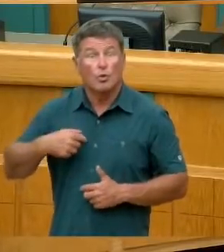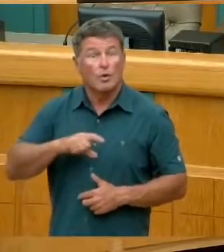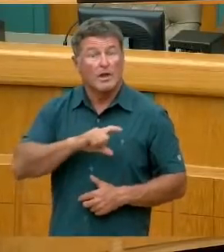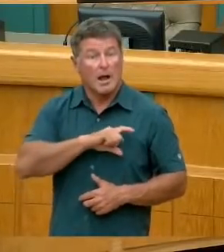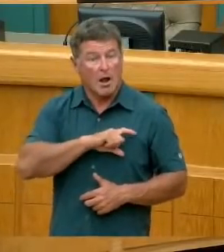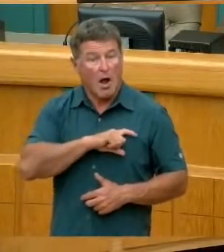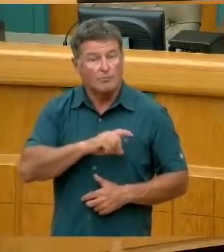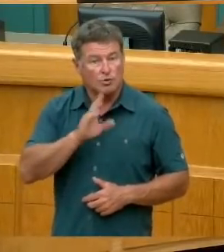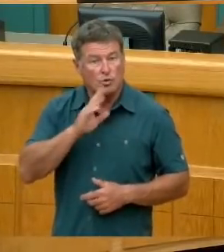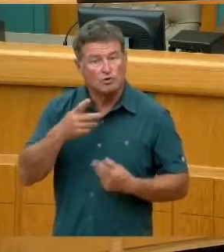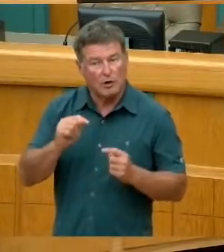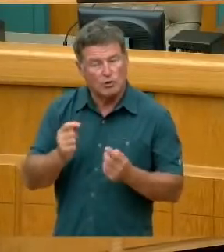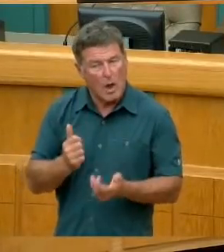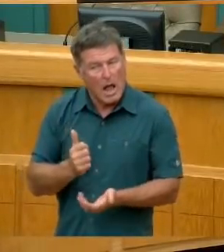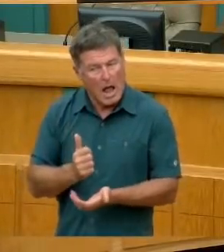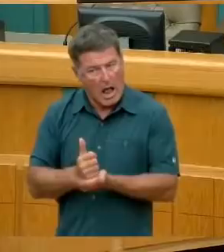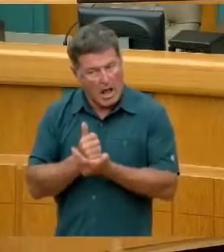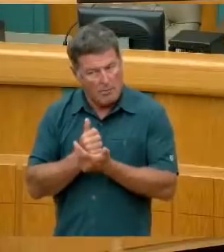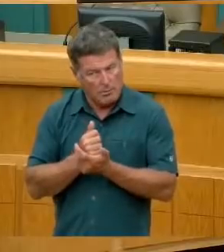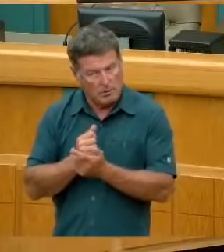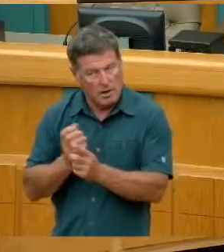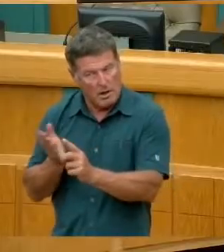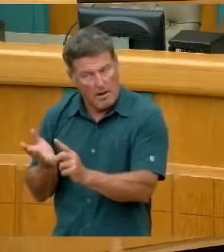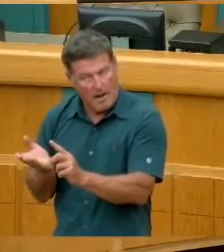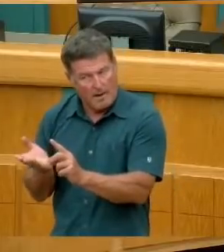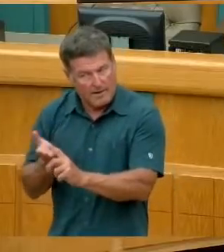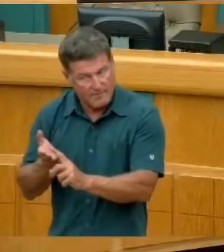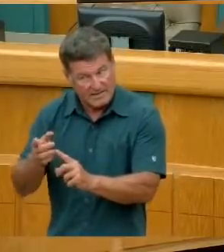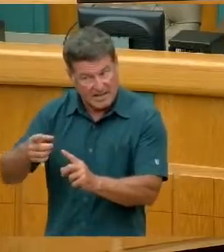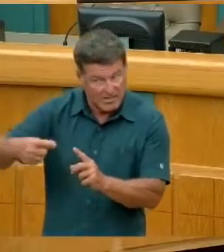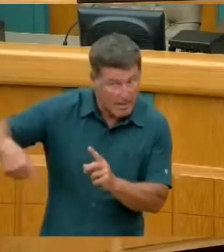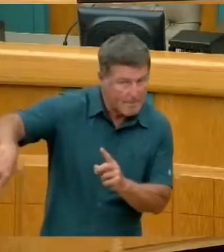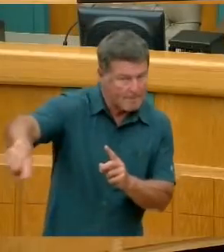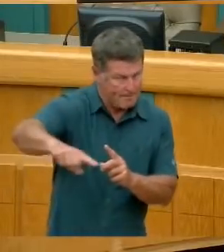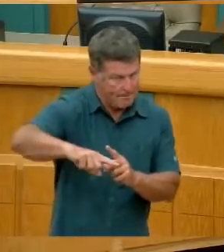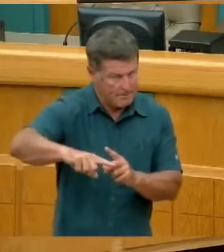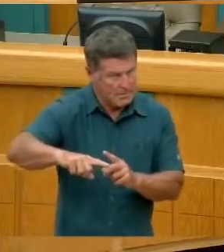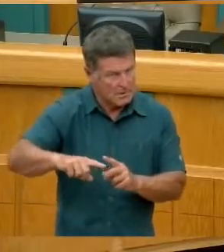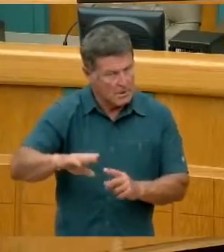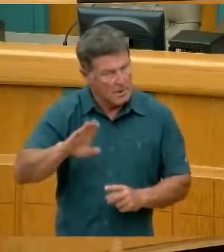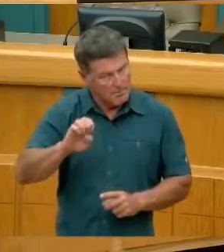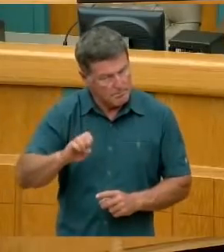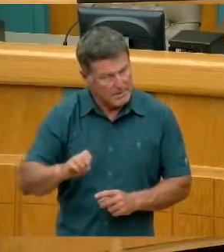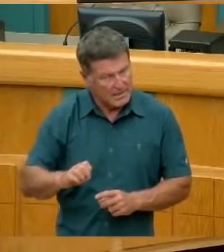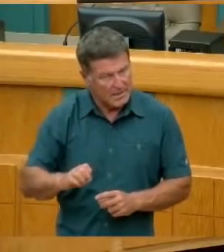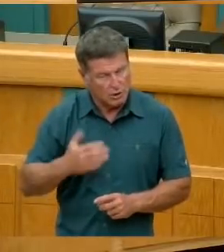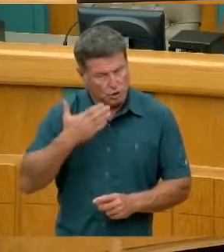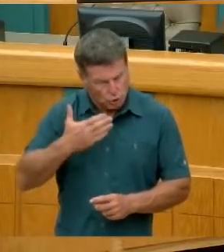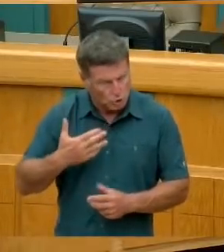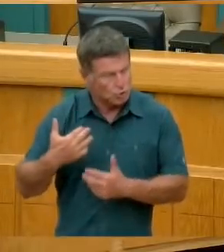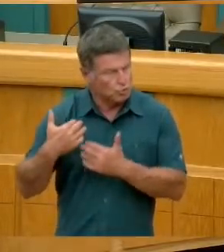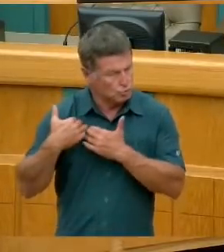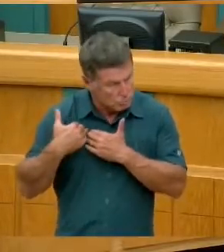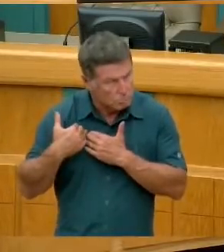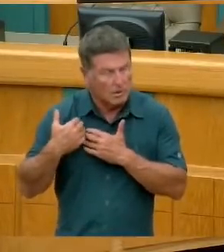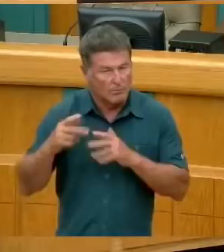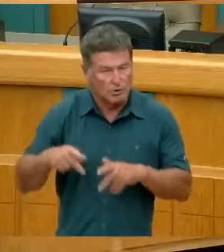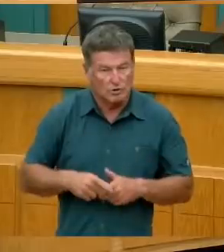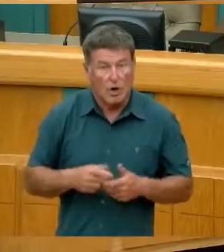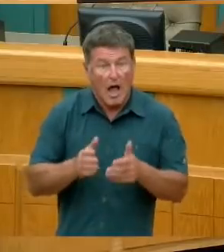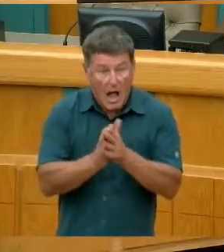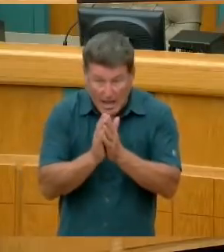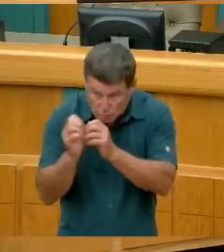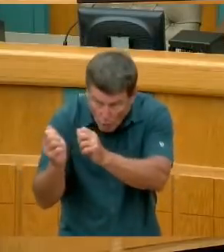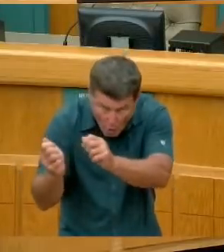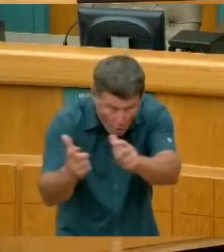to help them, persuade them to be responsible. So I ask all of you to give this some time, to do